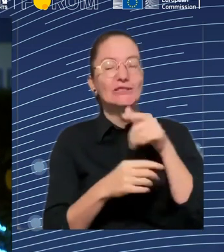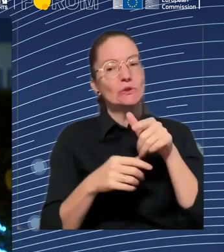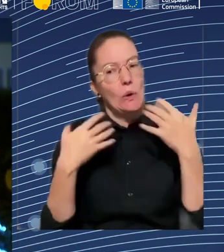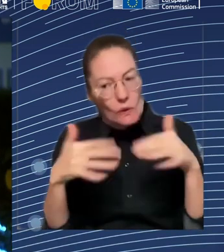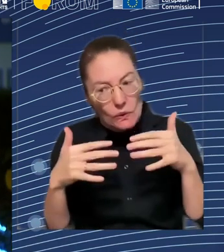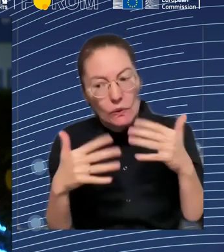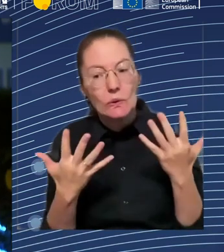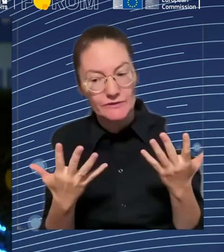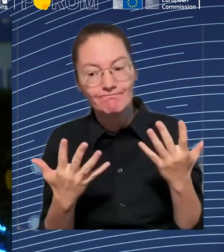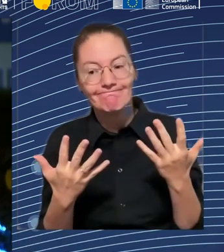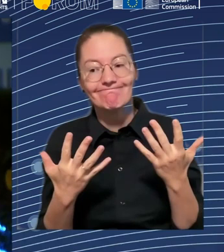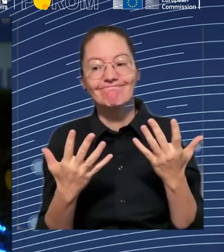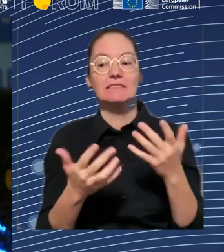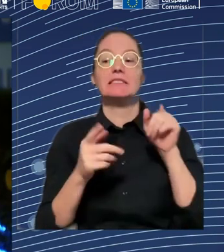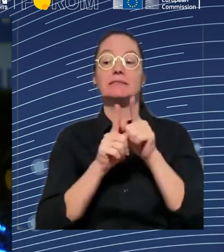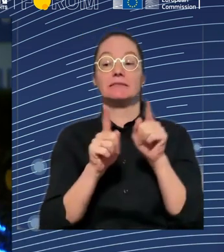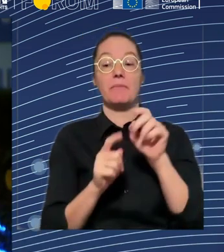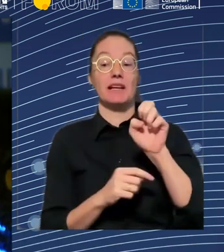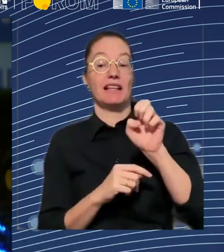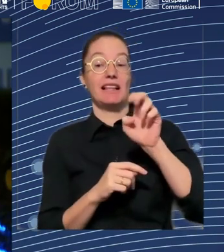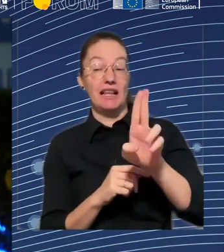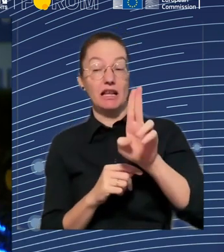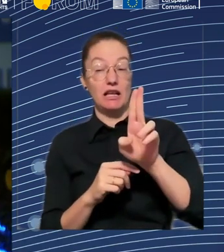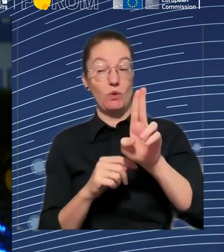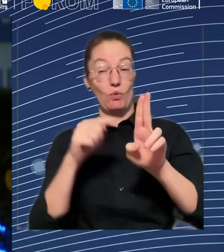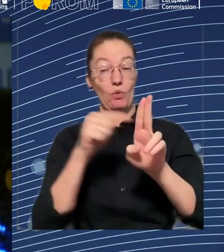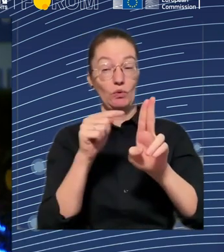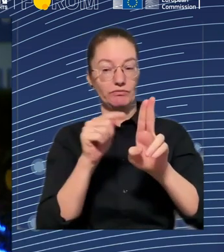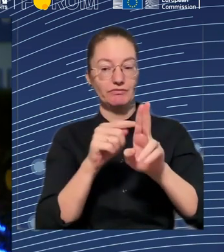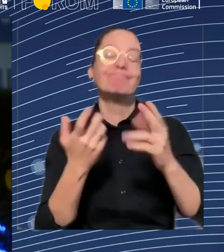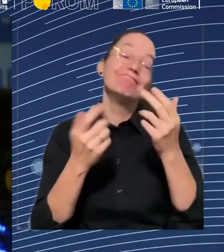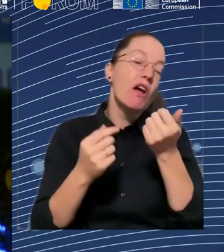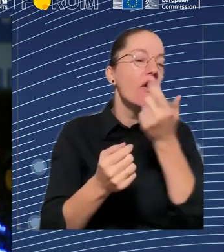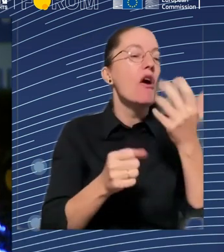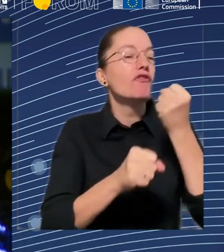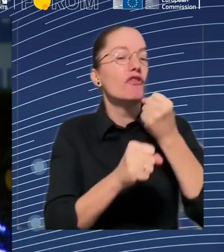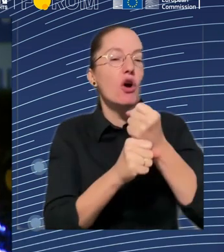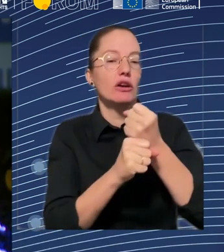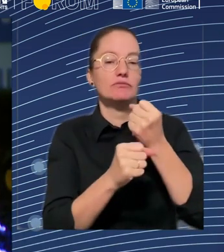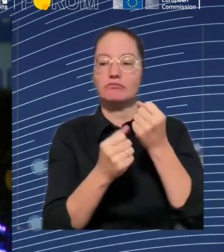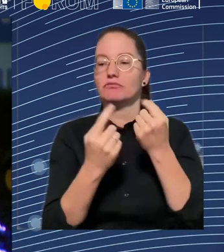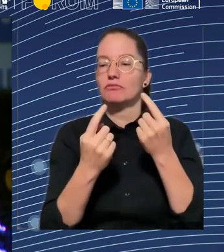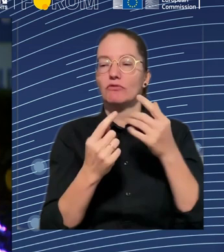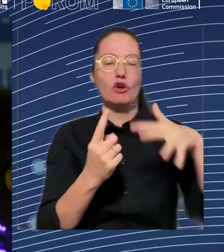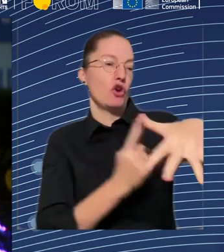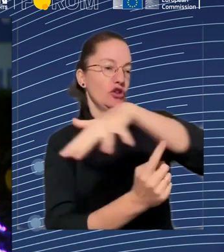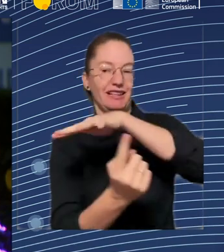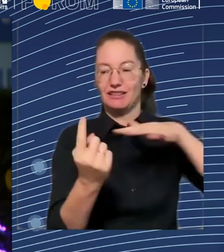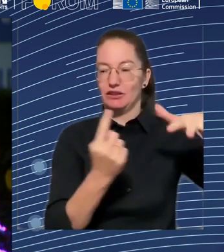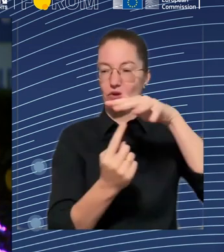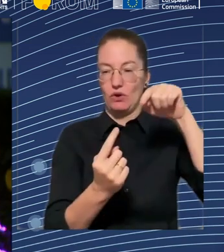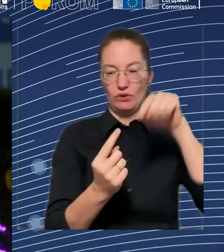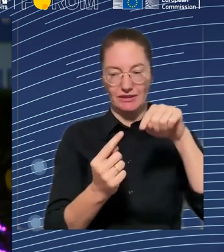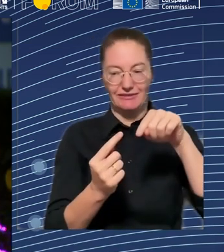of 200,000 cybersecurity experts in Europe. There are 350,000 job vacancies for data professionals, and these